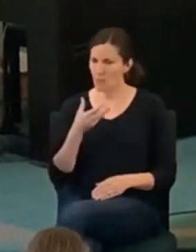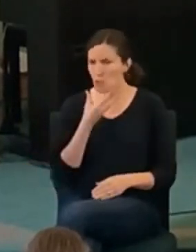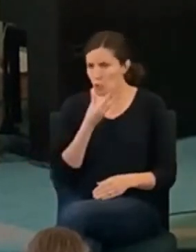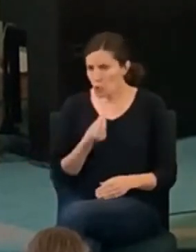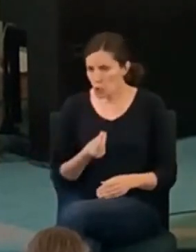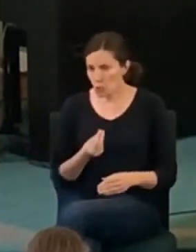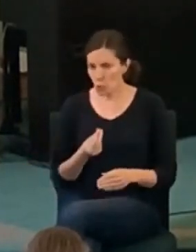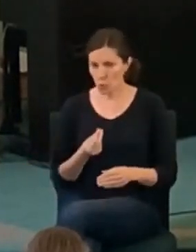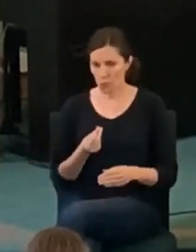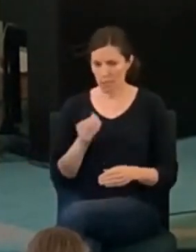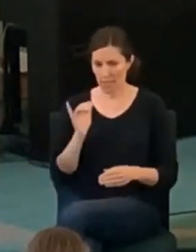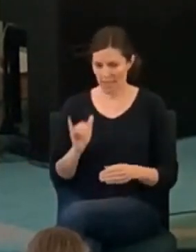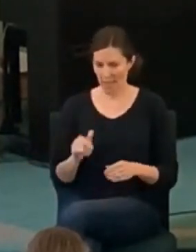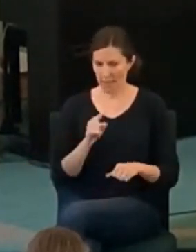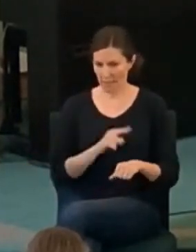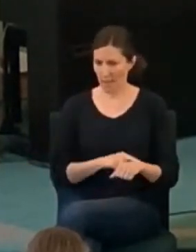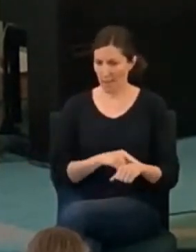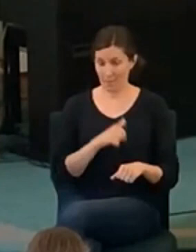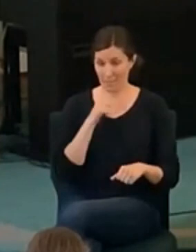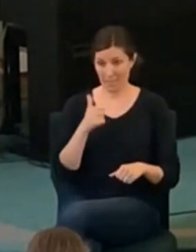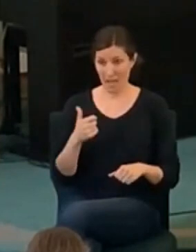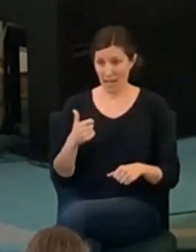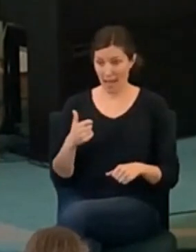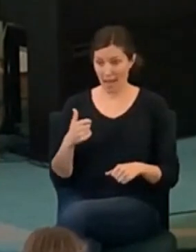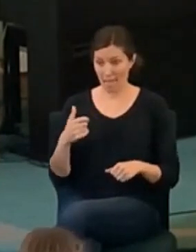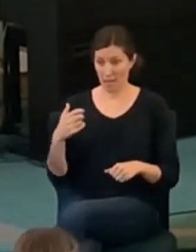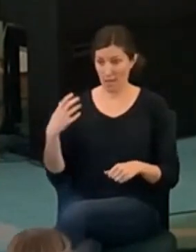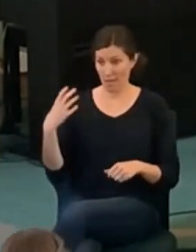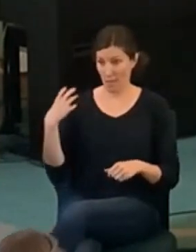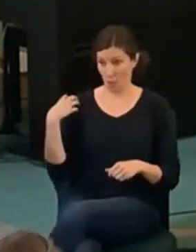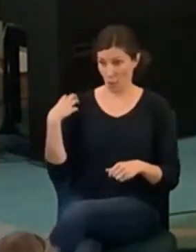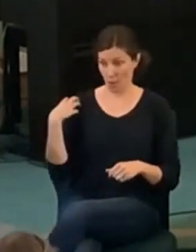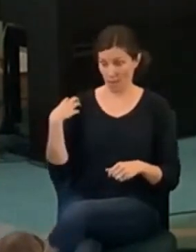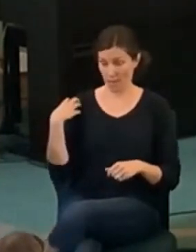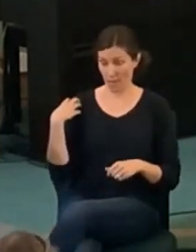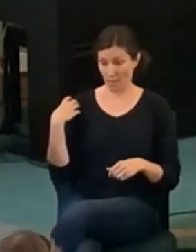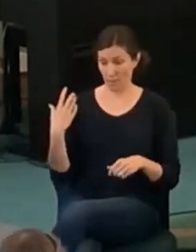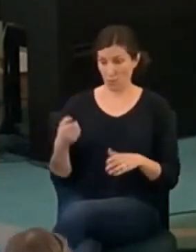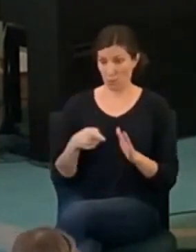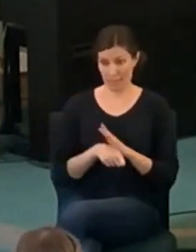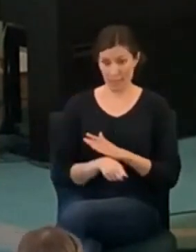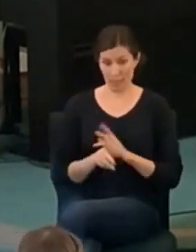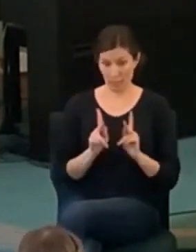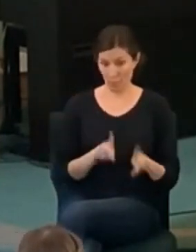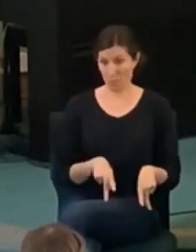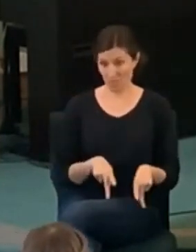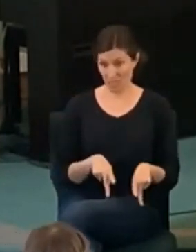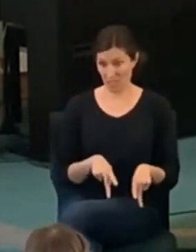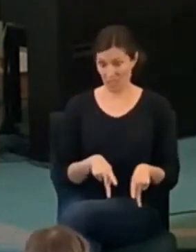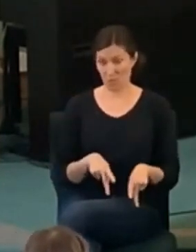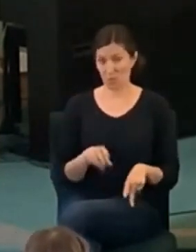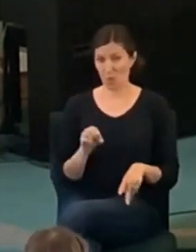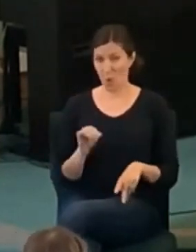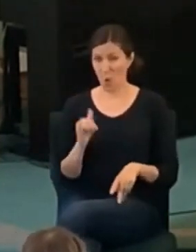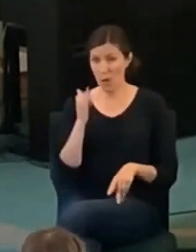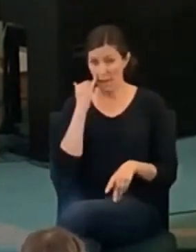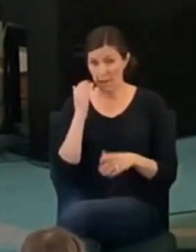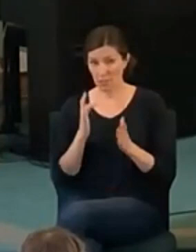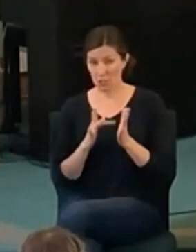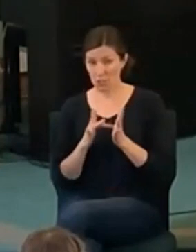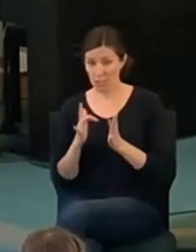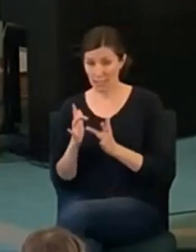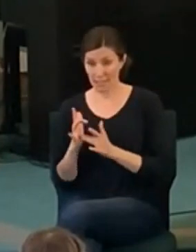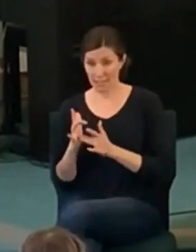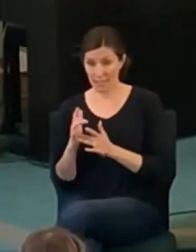going to turn against Jesus as well. So he's kind of got this catch-22. He's not going to keep either side happy. But there's